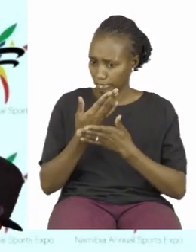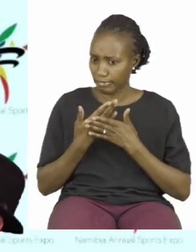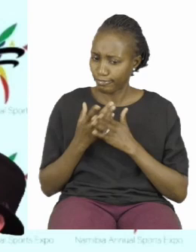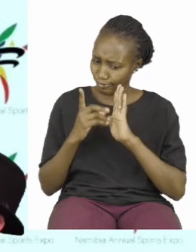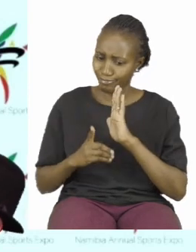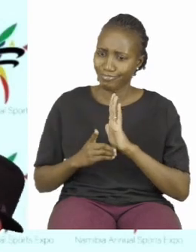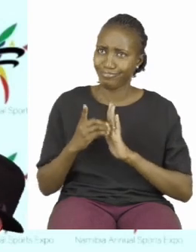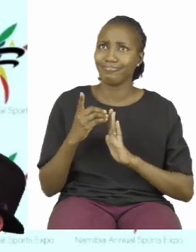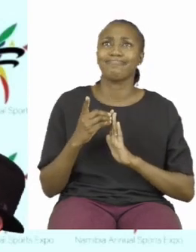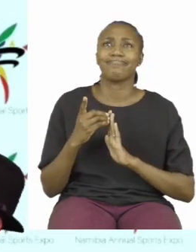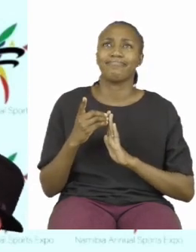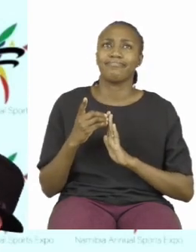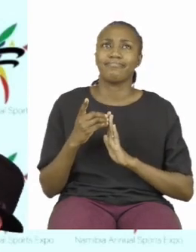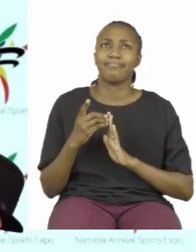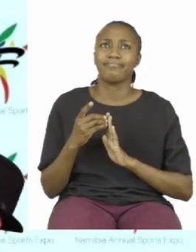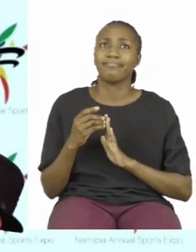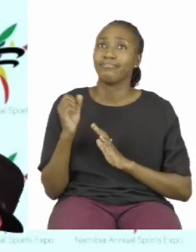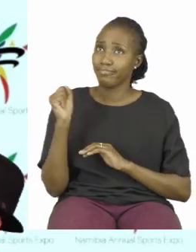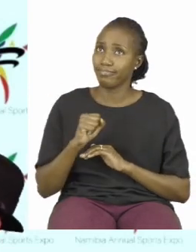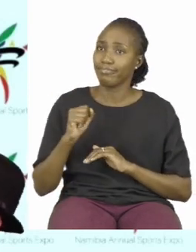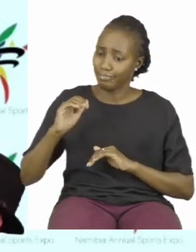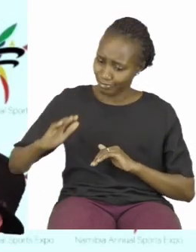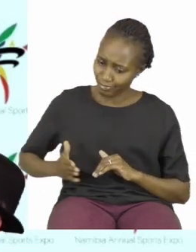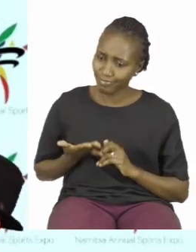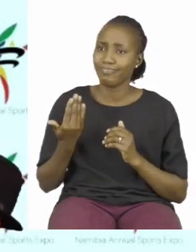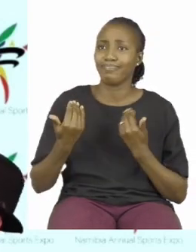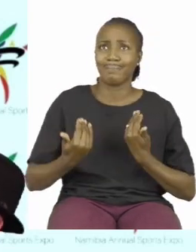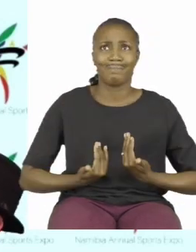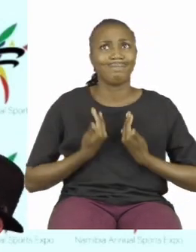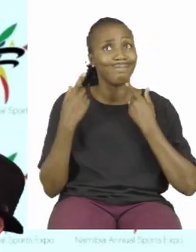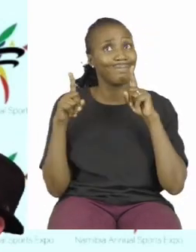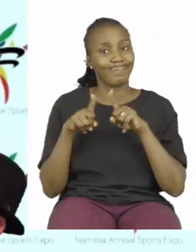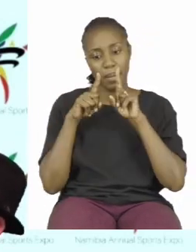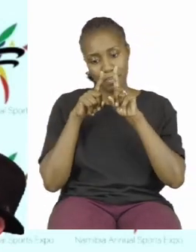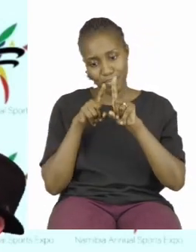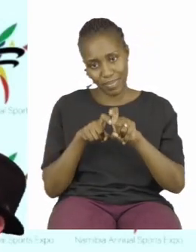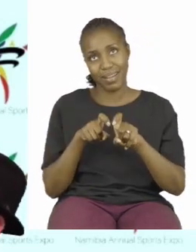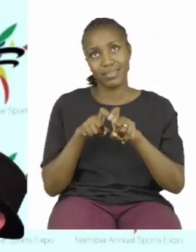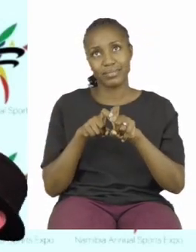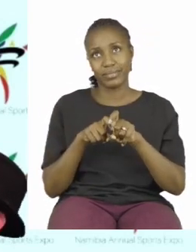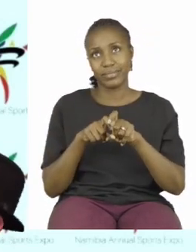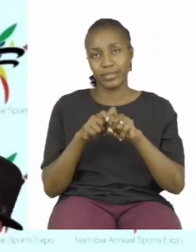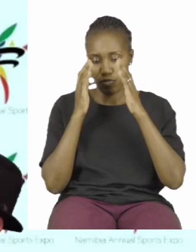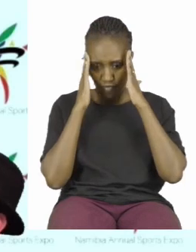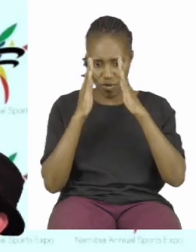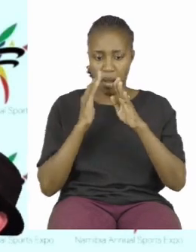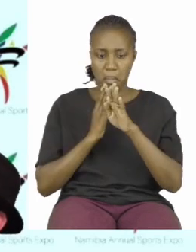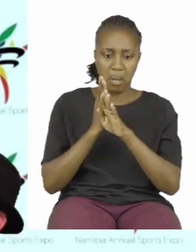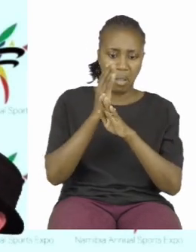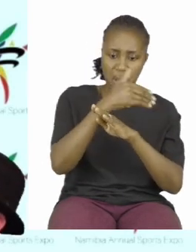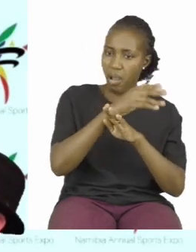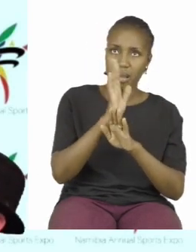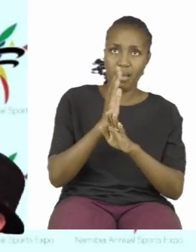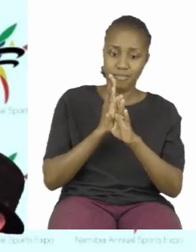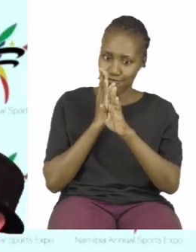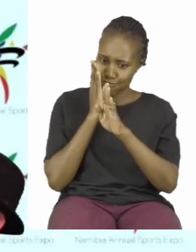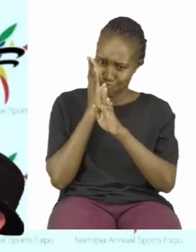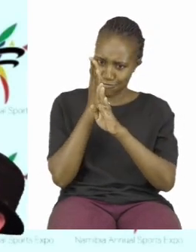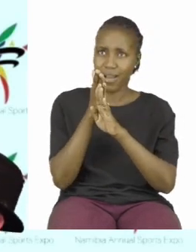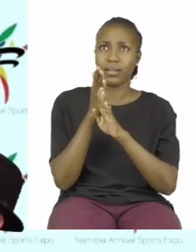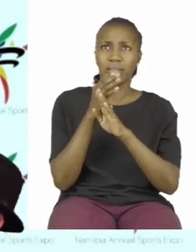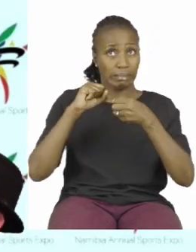Mm. And I'd like the youth to follow that path and not get distracted along the way. Difficulties will be